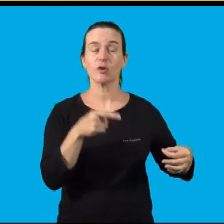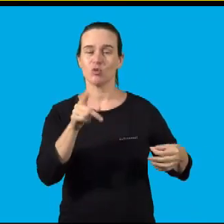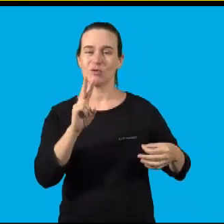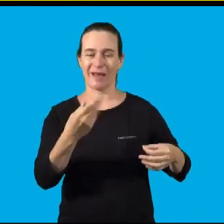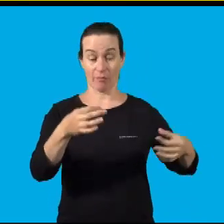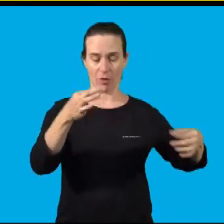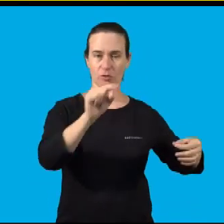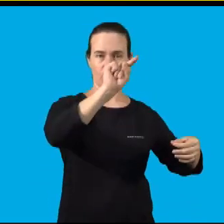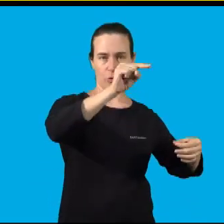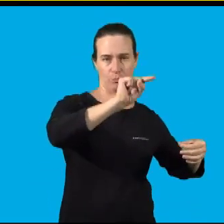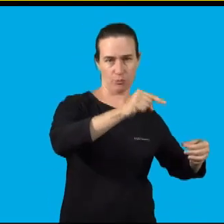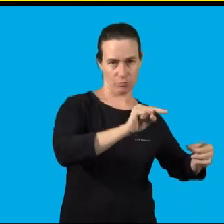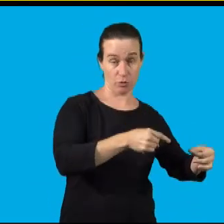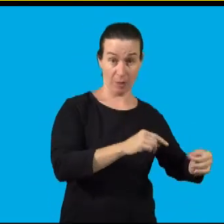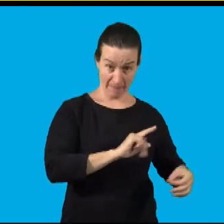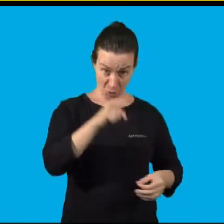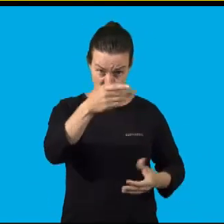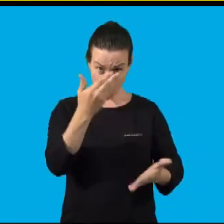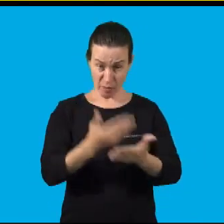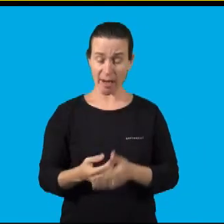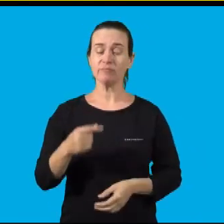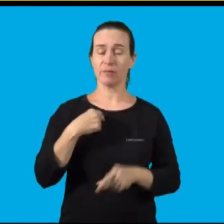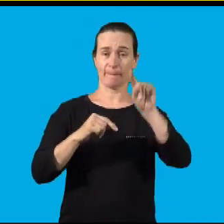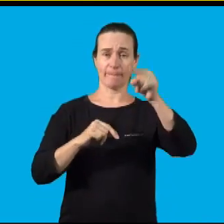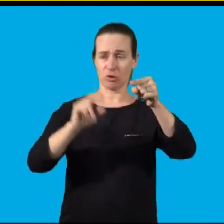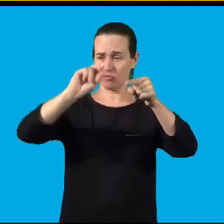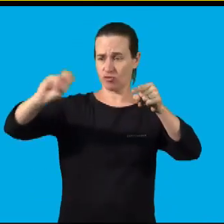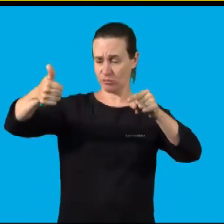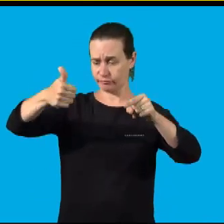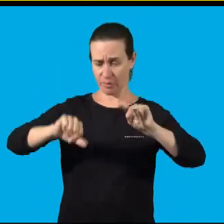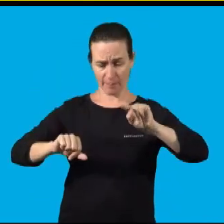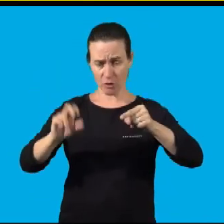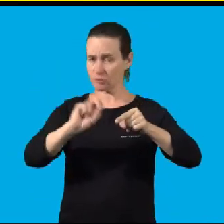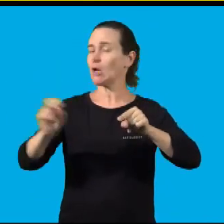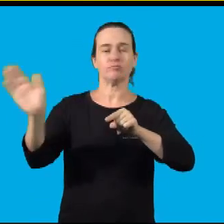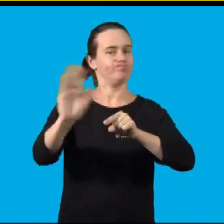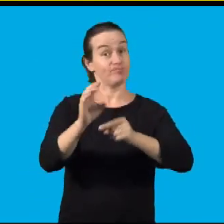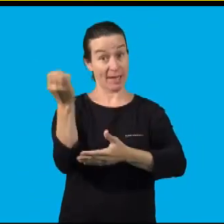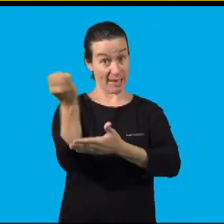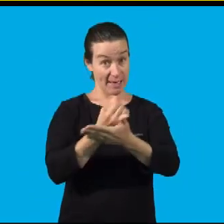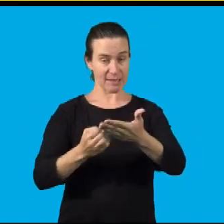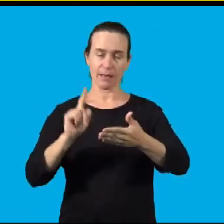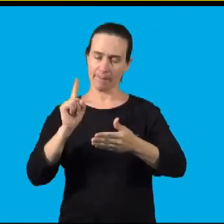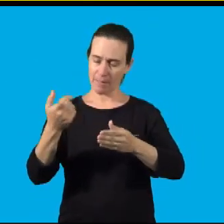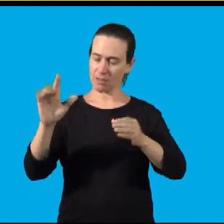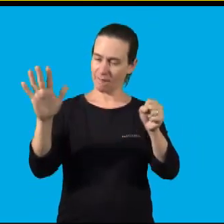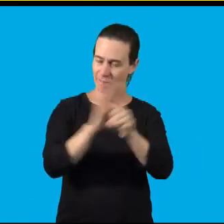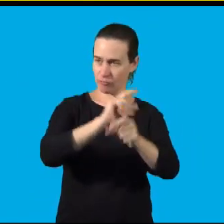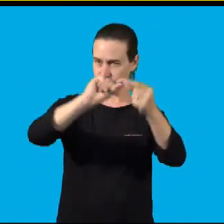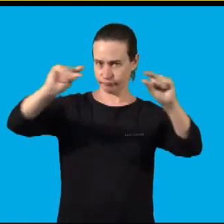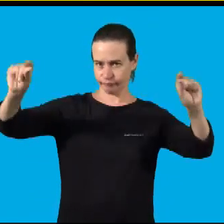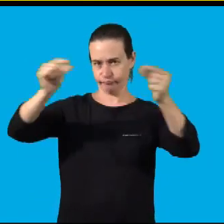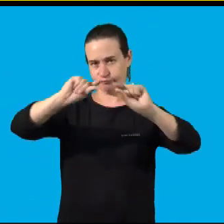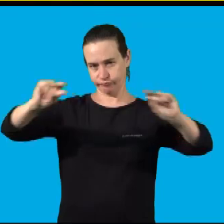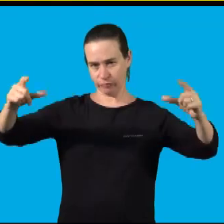all bulleted. But you may not write a bulleted essay. It must be a